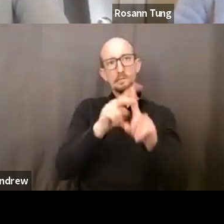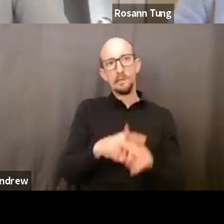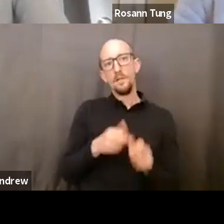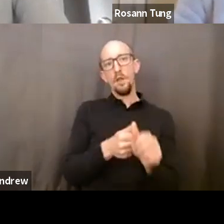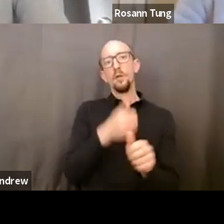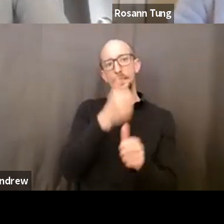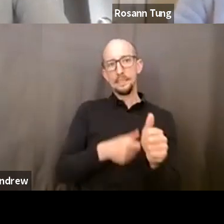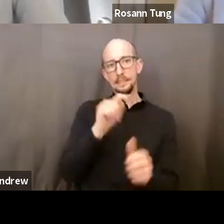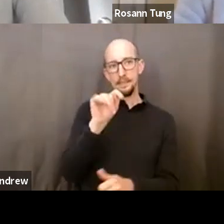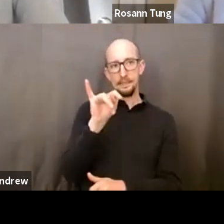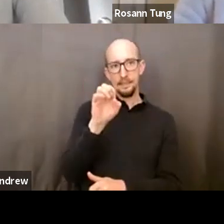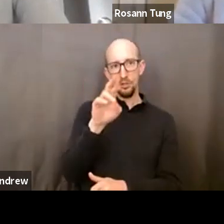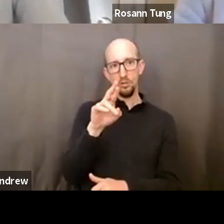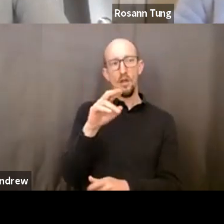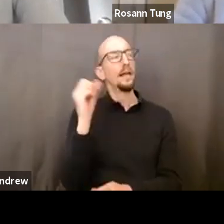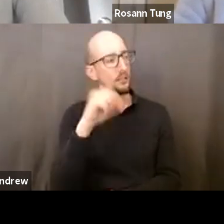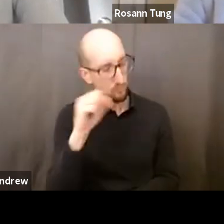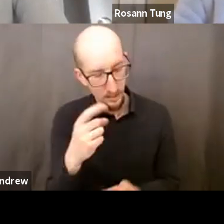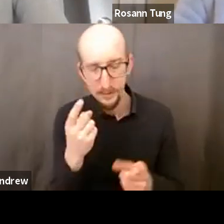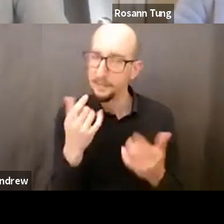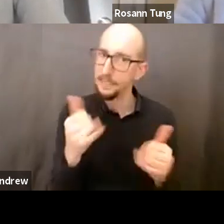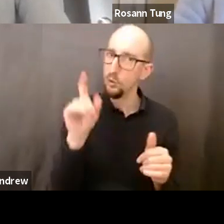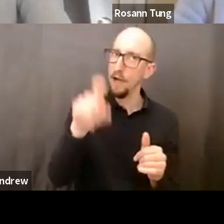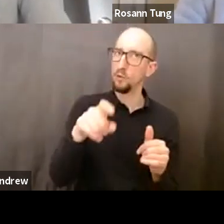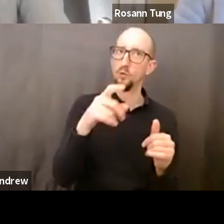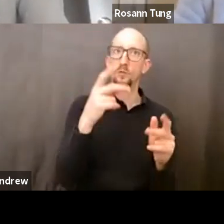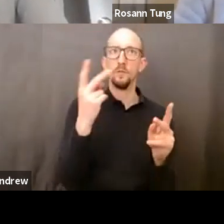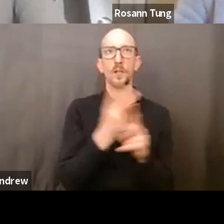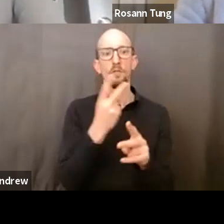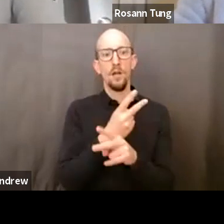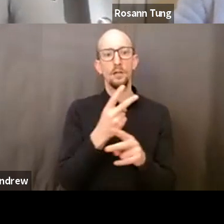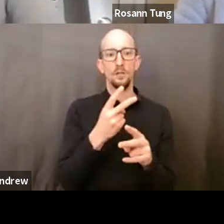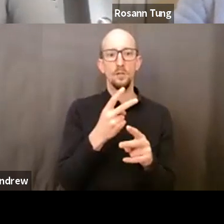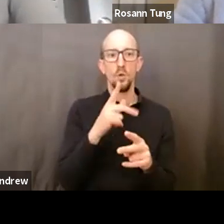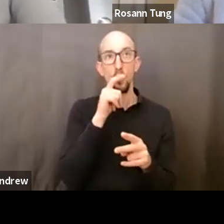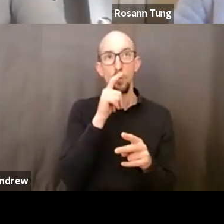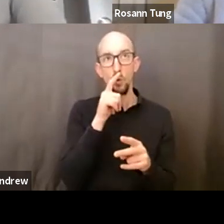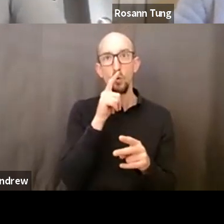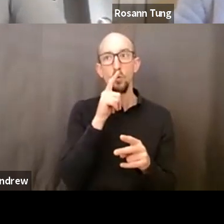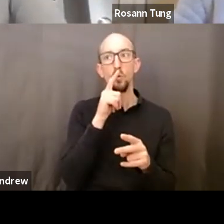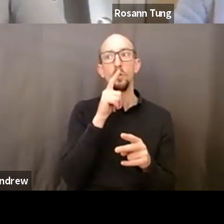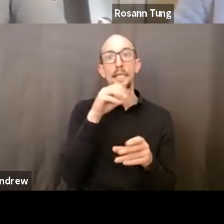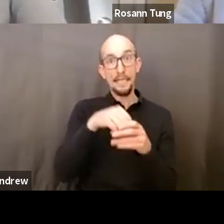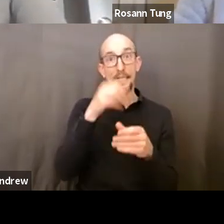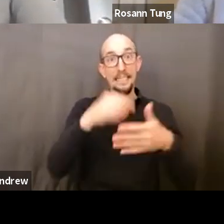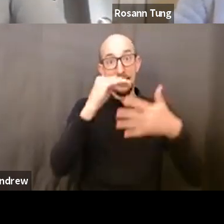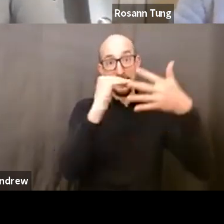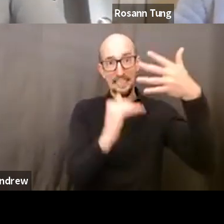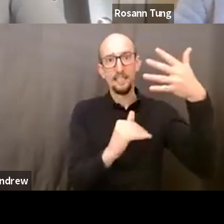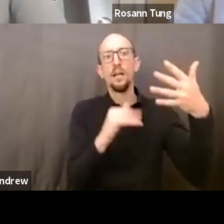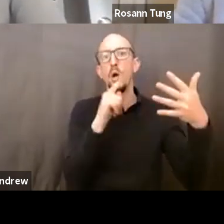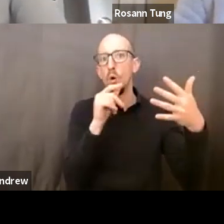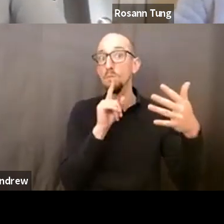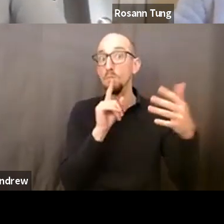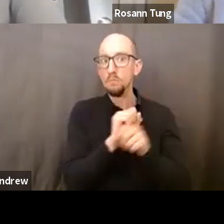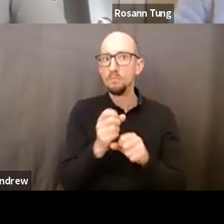Right, and you would still need a way to differentiate who within each tier gets a seat. Right. So if